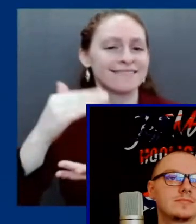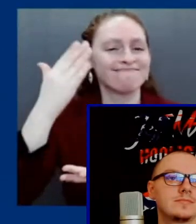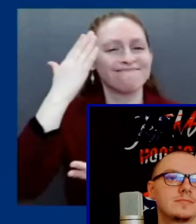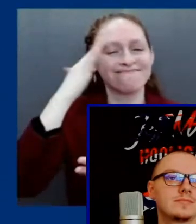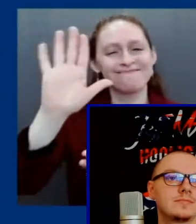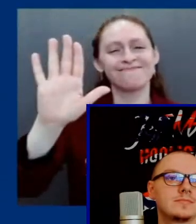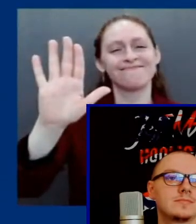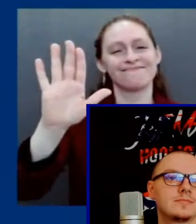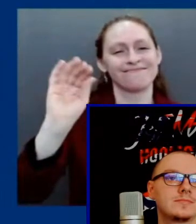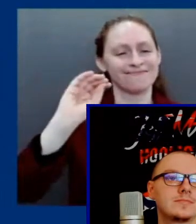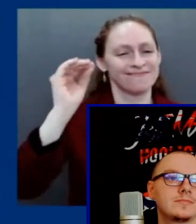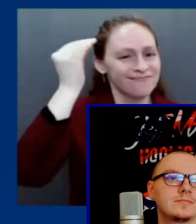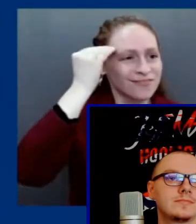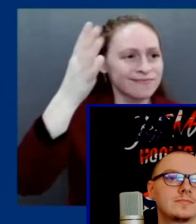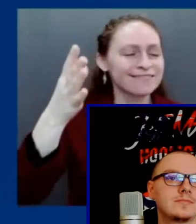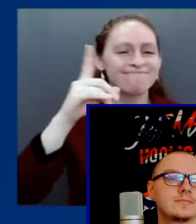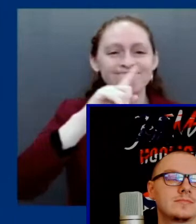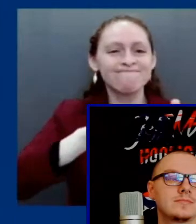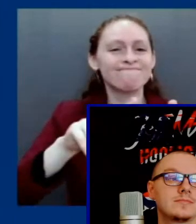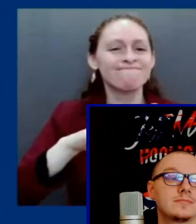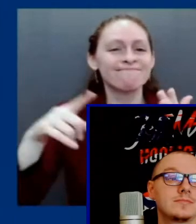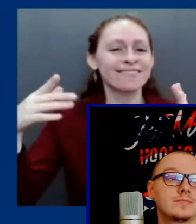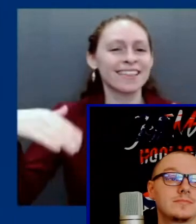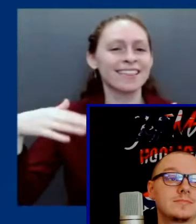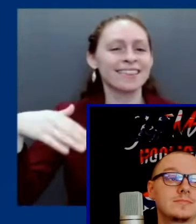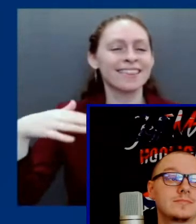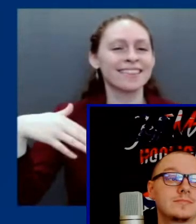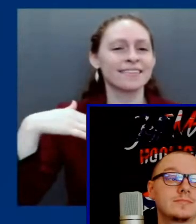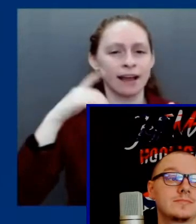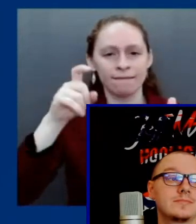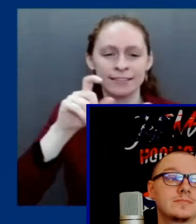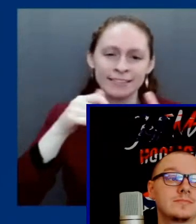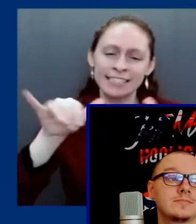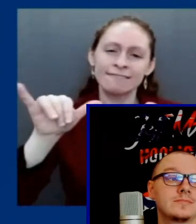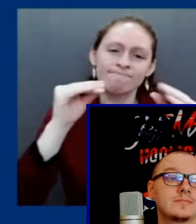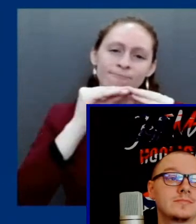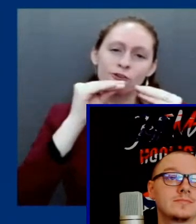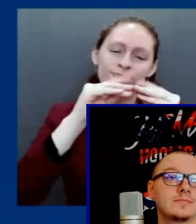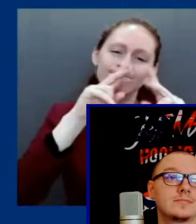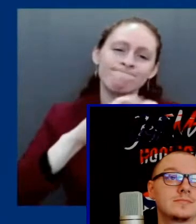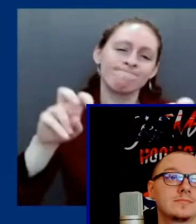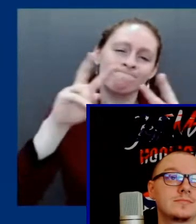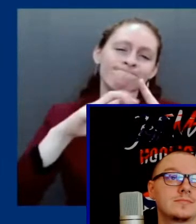you. Well, thank you, everybody. We look forward to the next briefing.